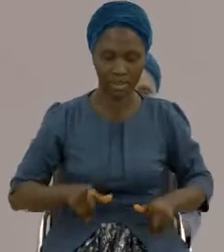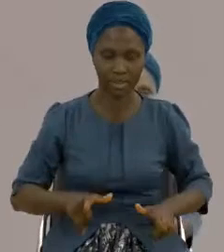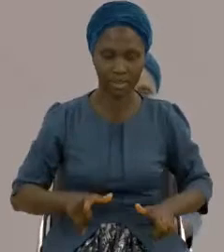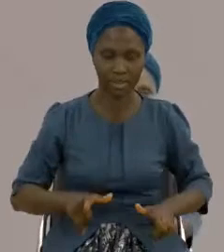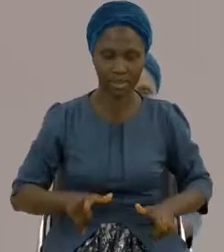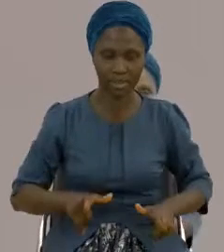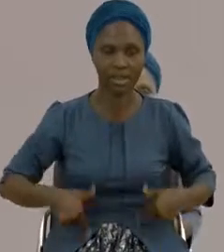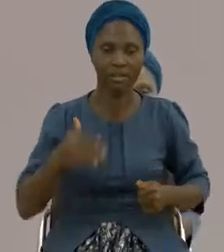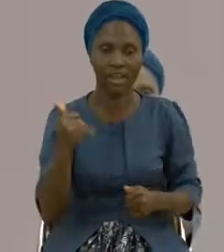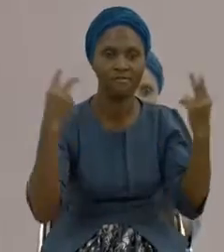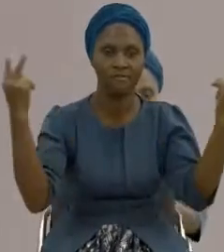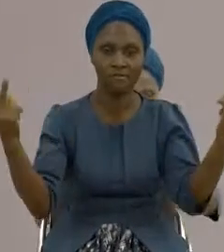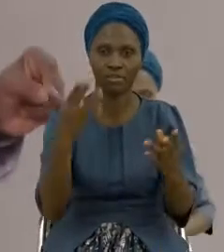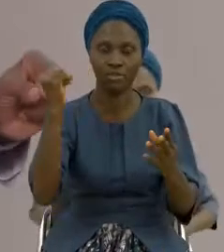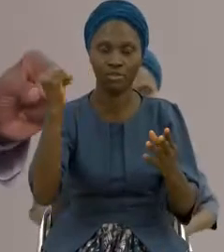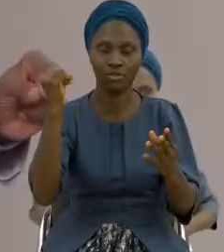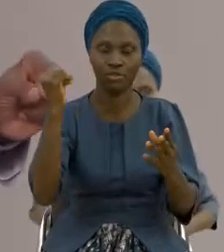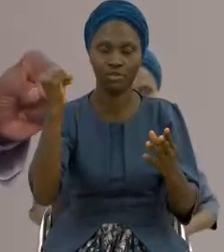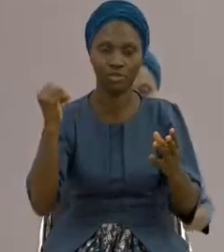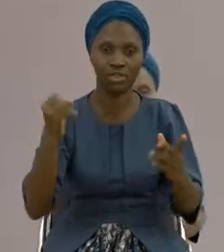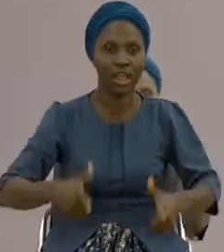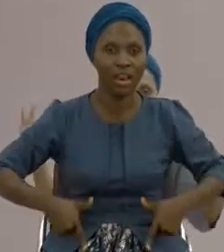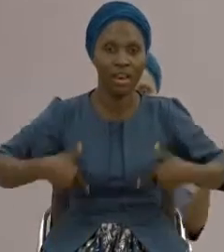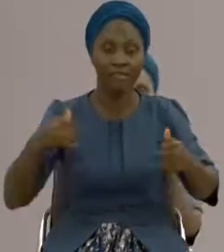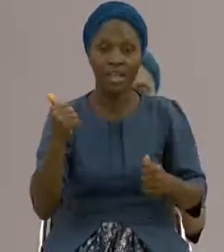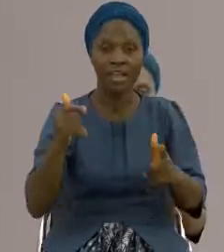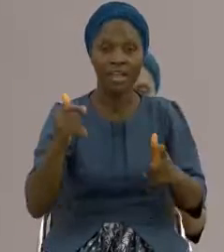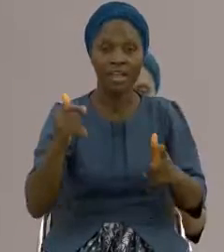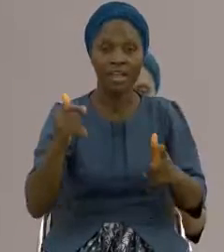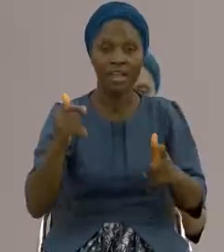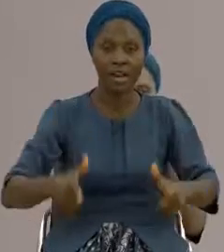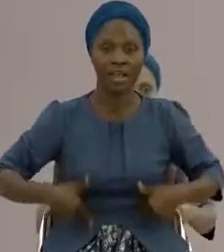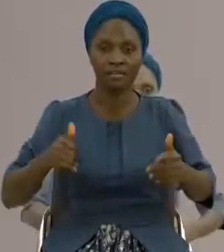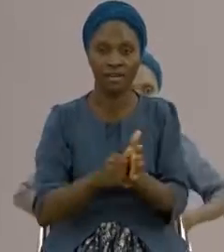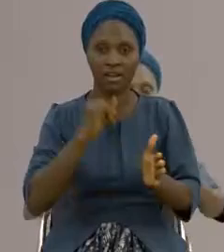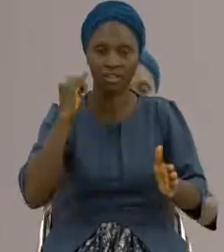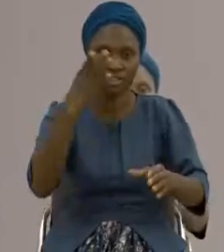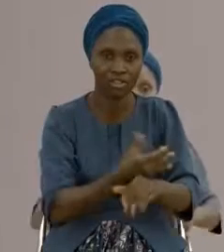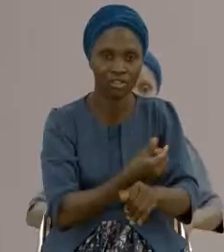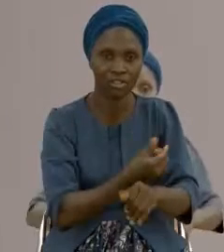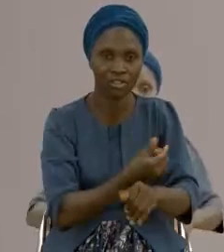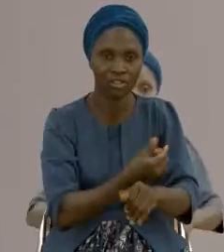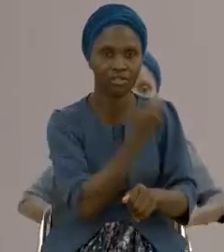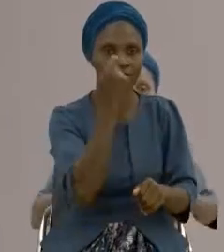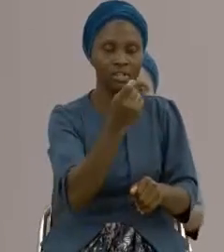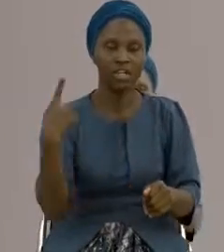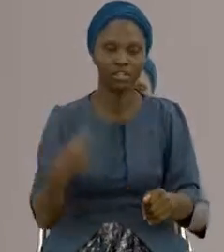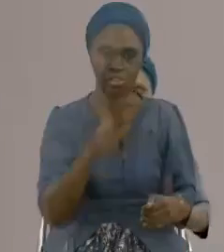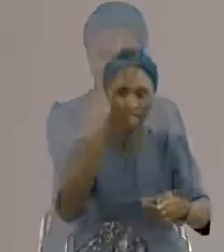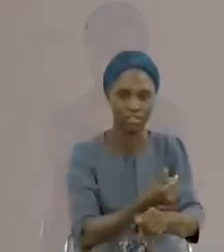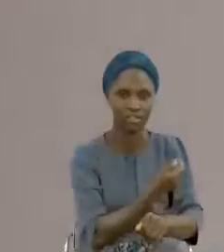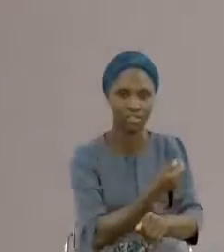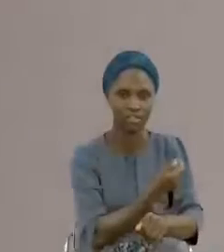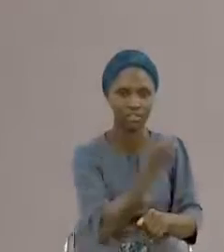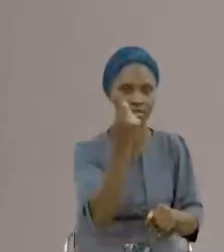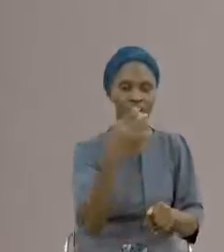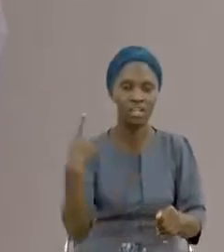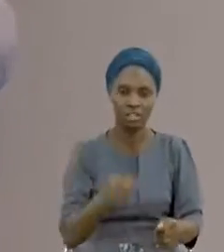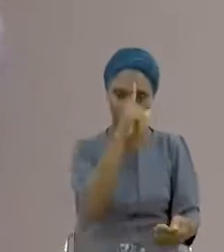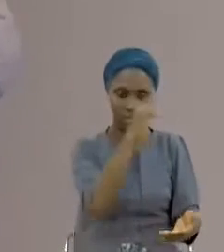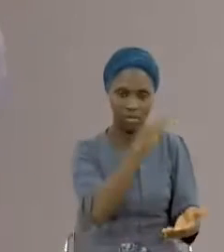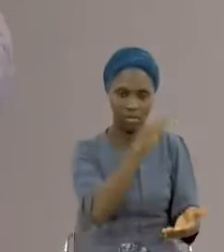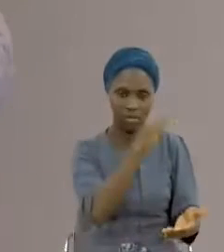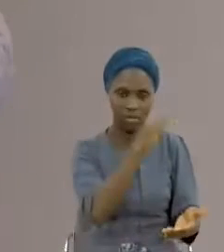is triumphant, the just shall live by faith. In your family, between husband and